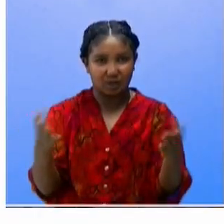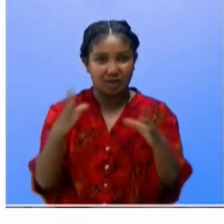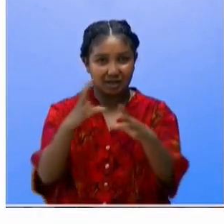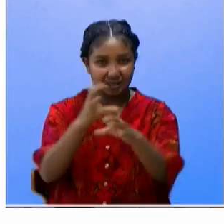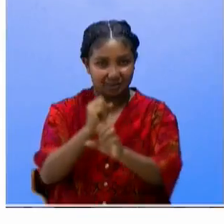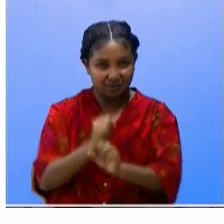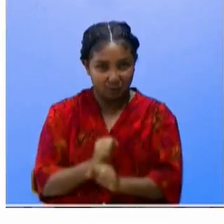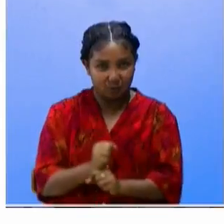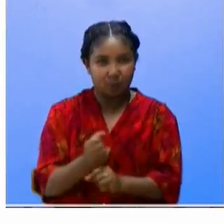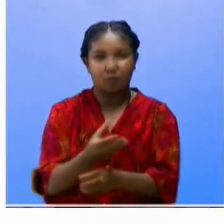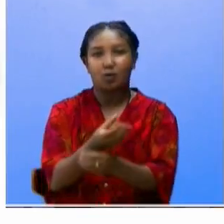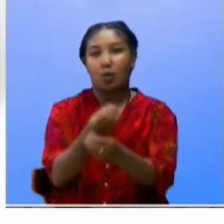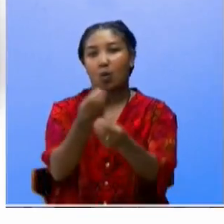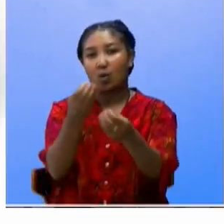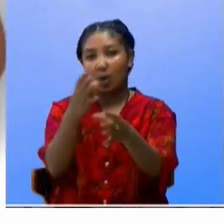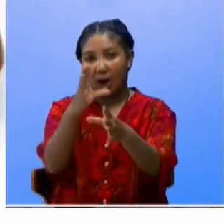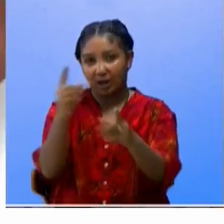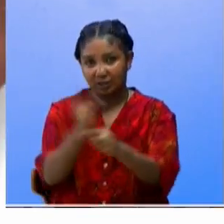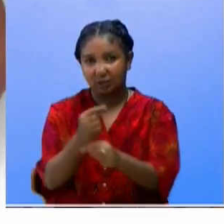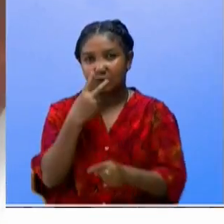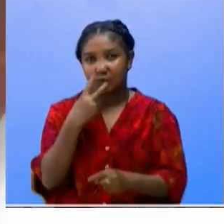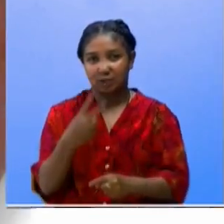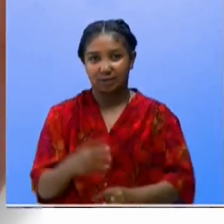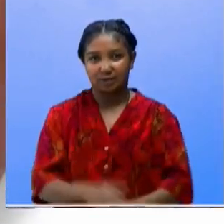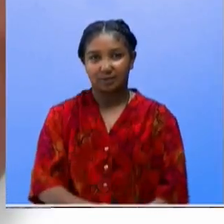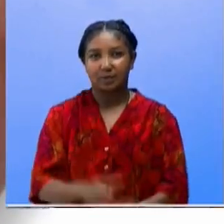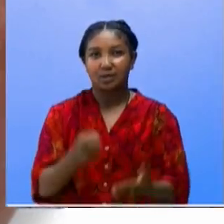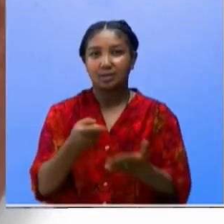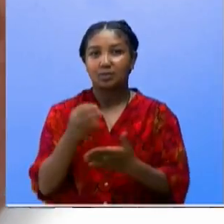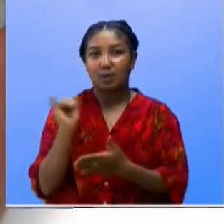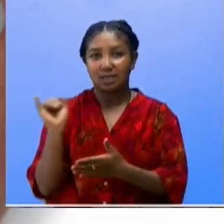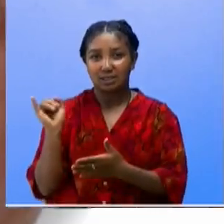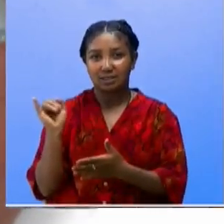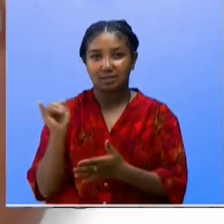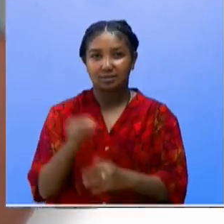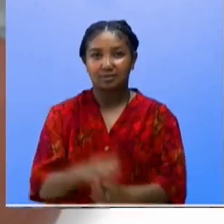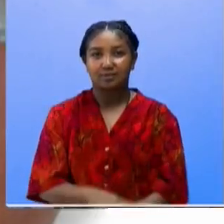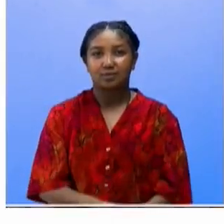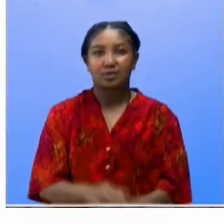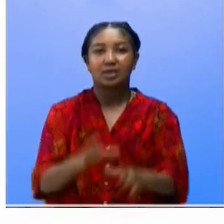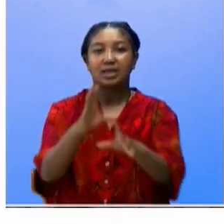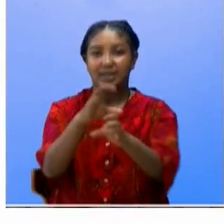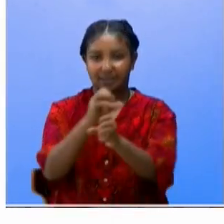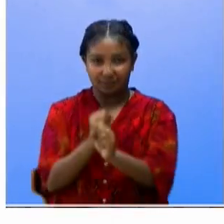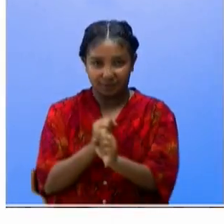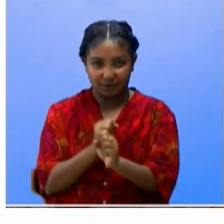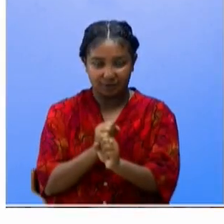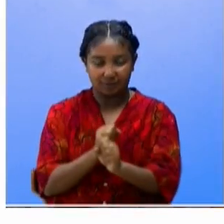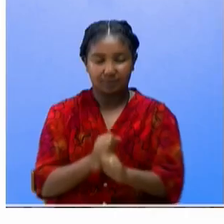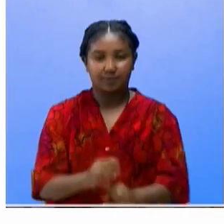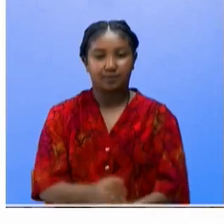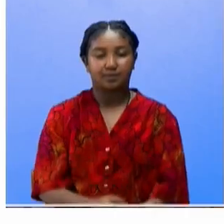receiver of the action. Look, this one is the receiver